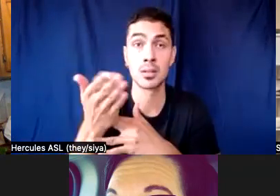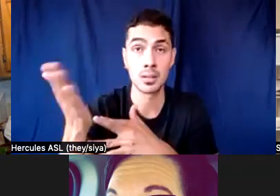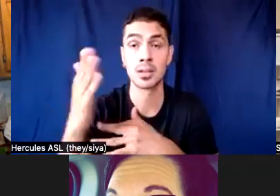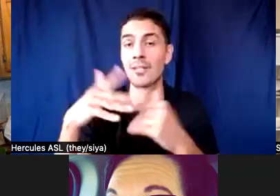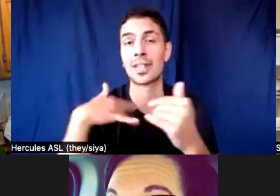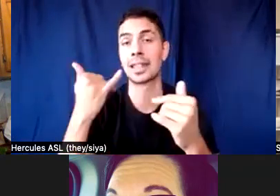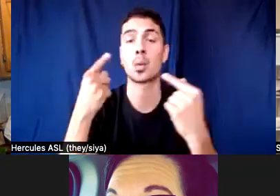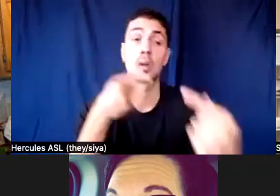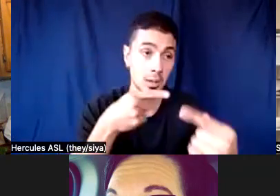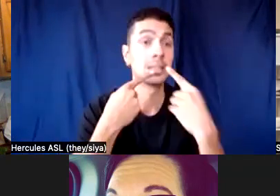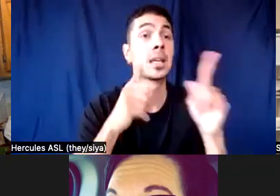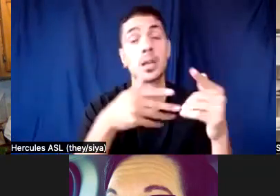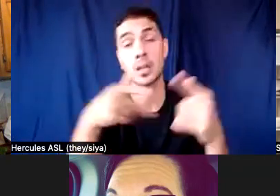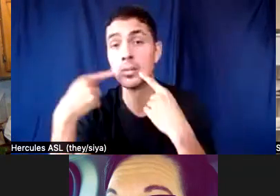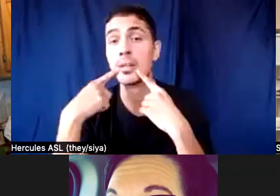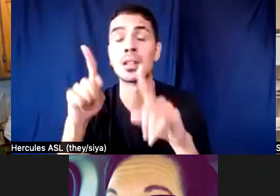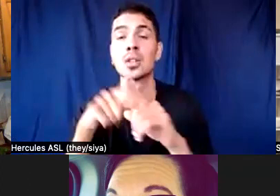lot. That's a lot.